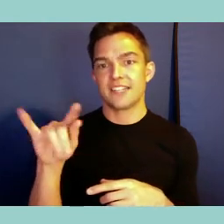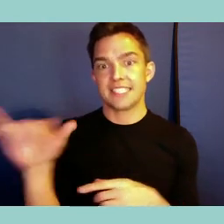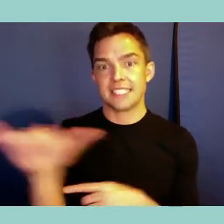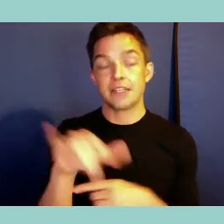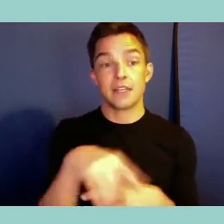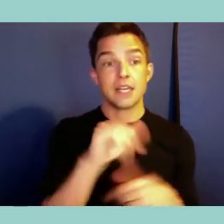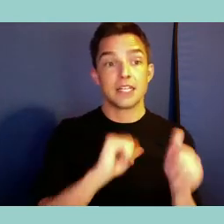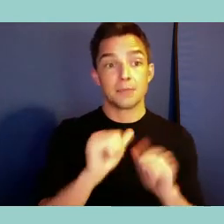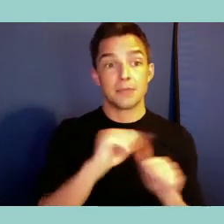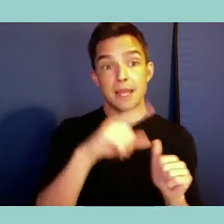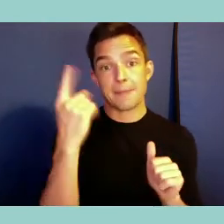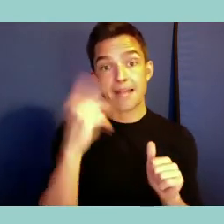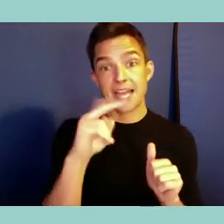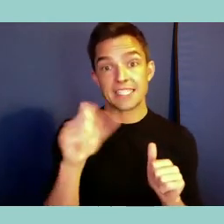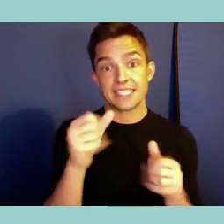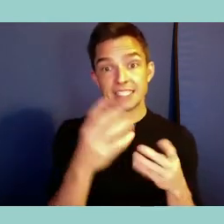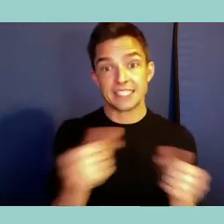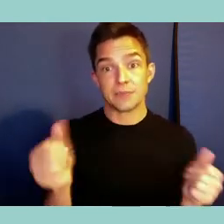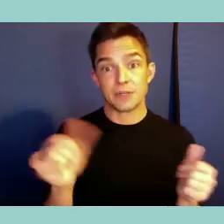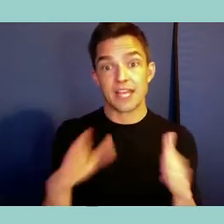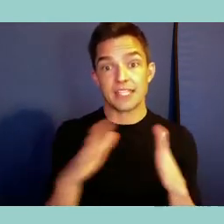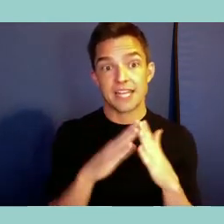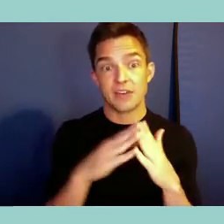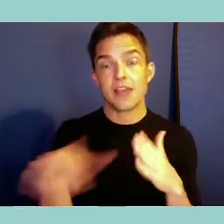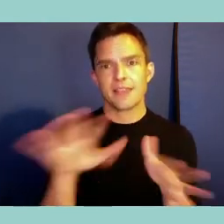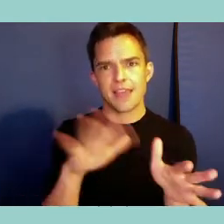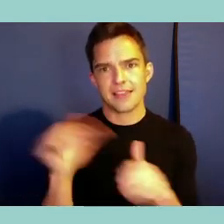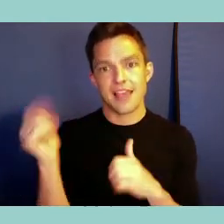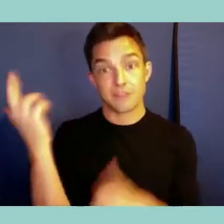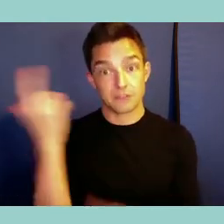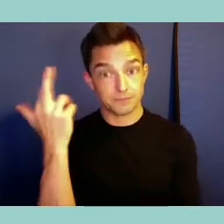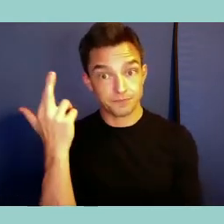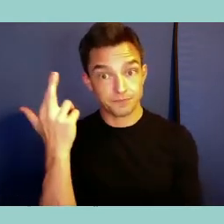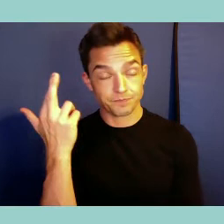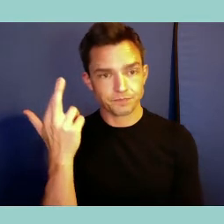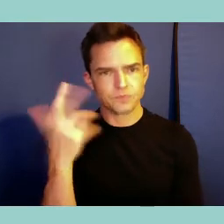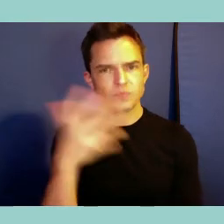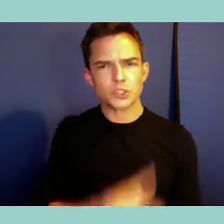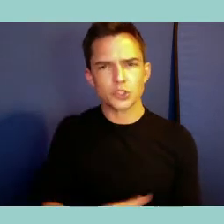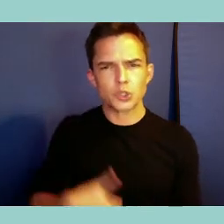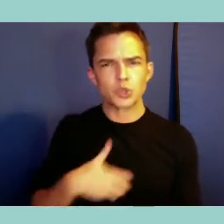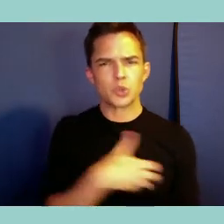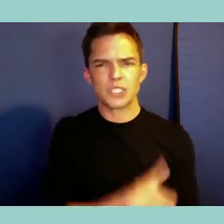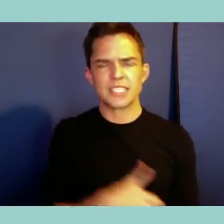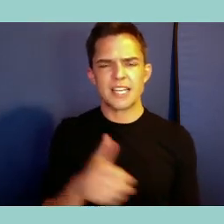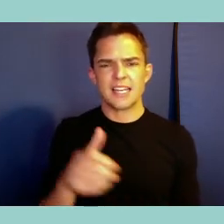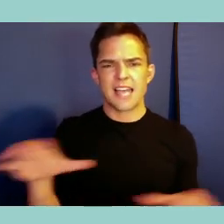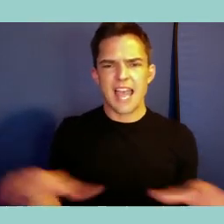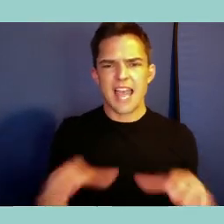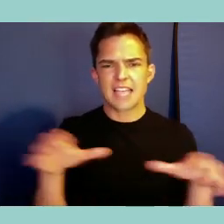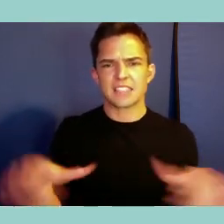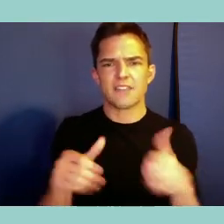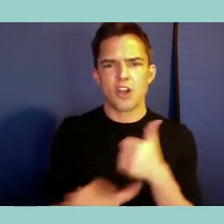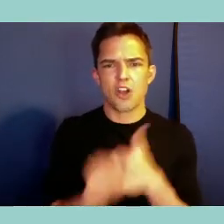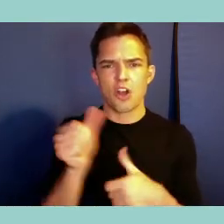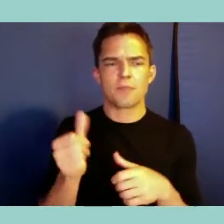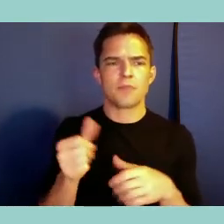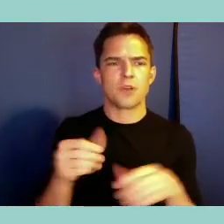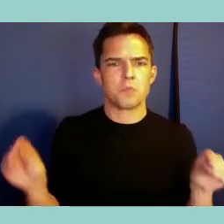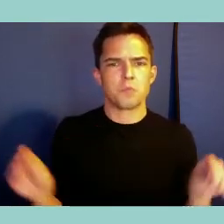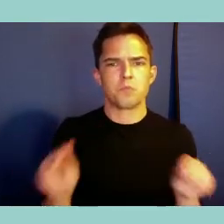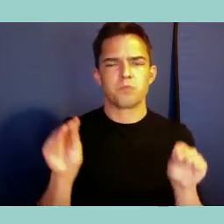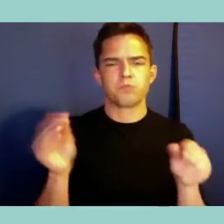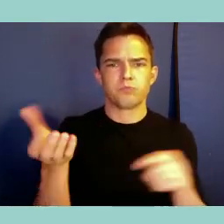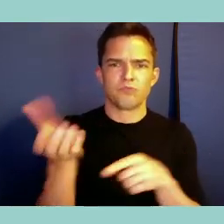Blackness disappeared from that town. They left because of the gratuitous acts of harm inflicted upon